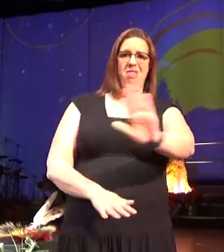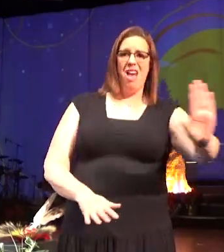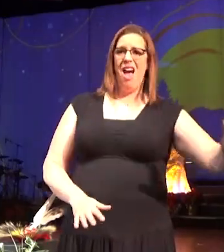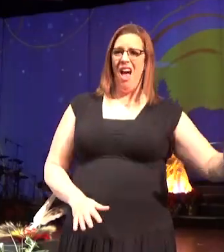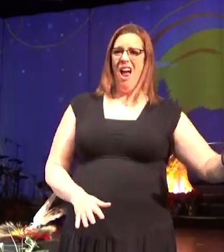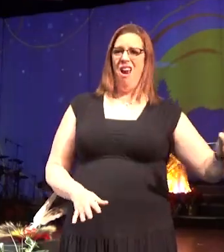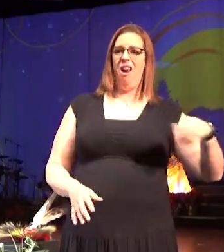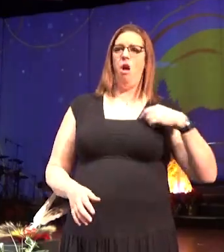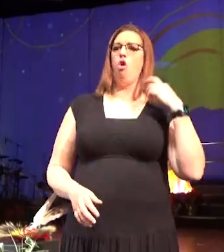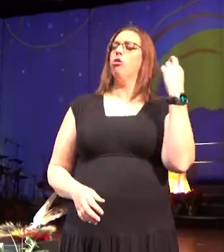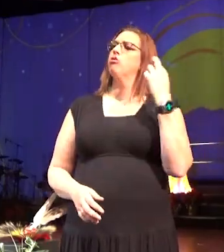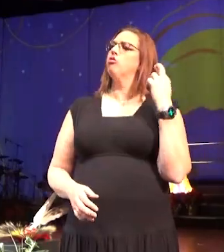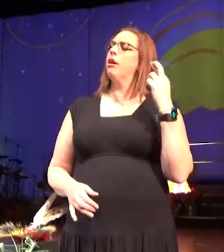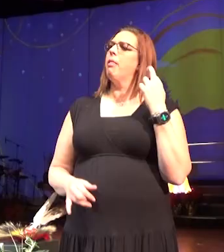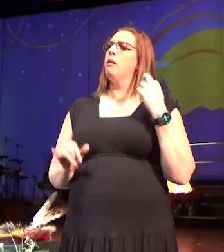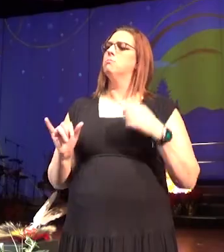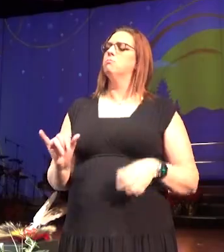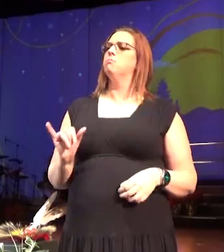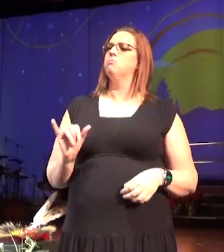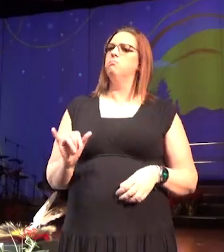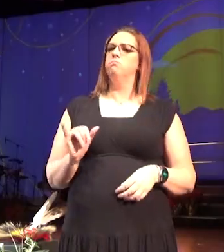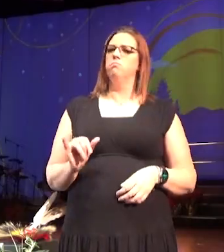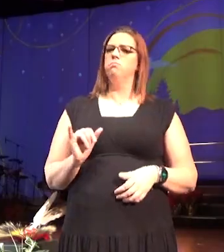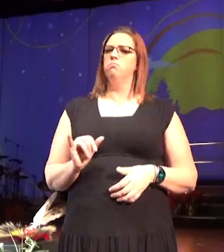And I realized